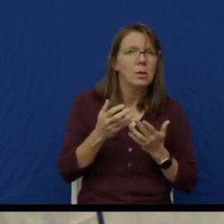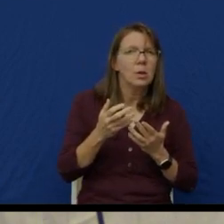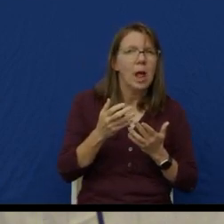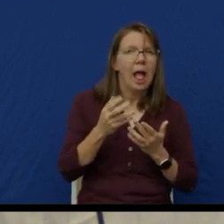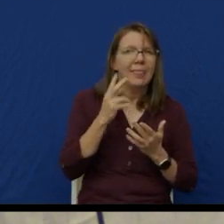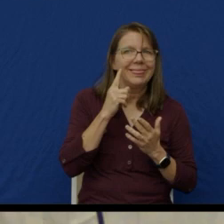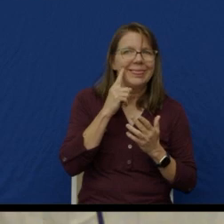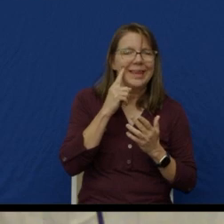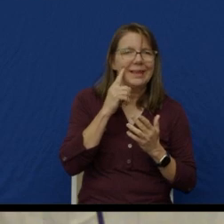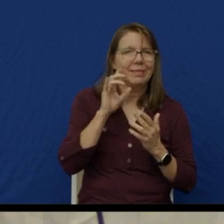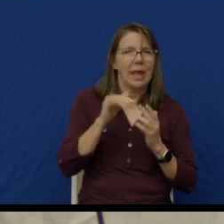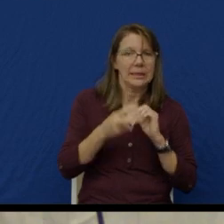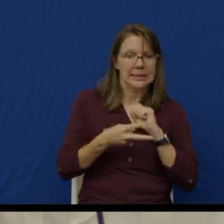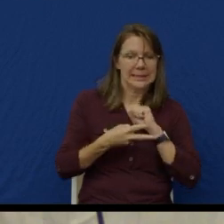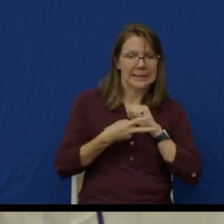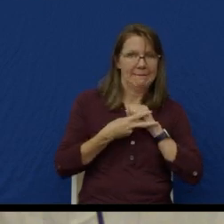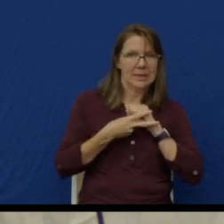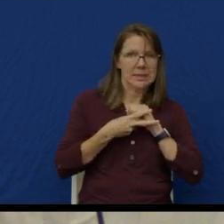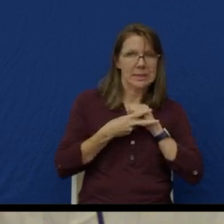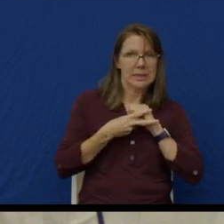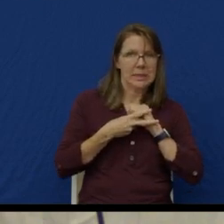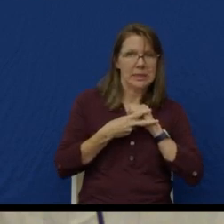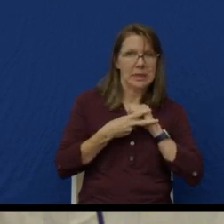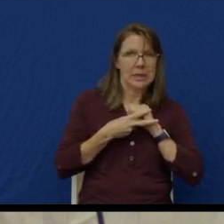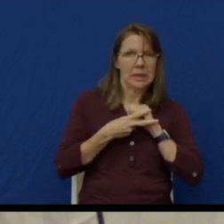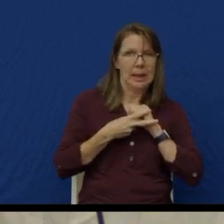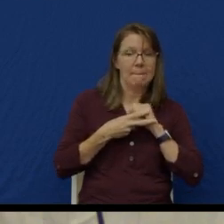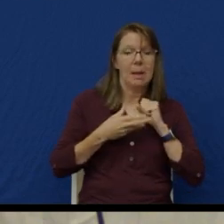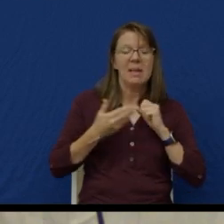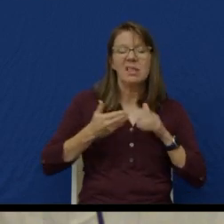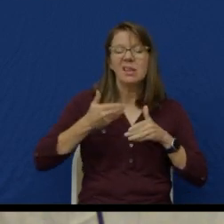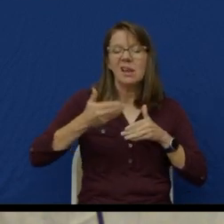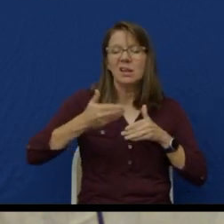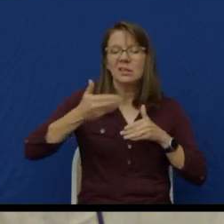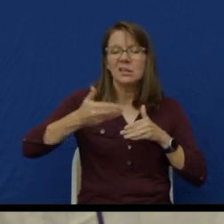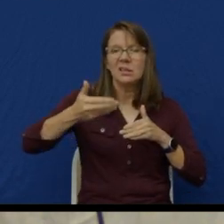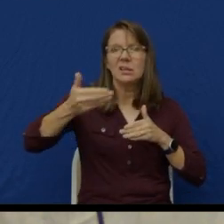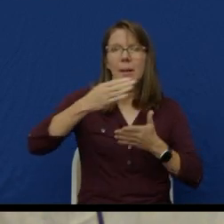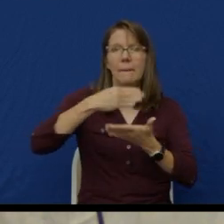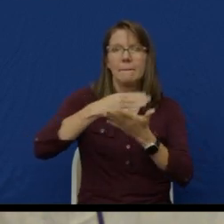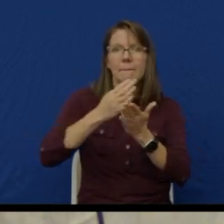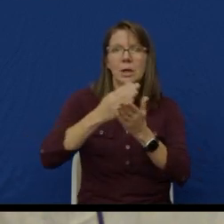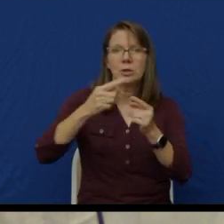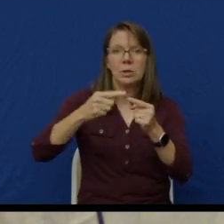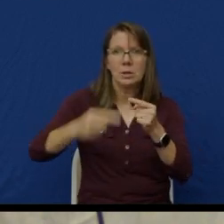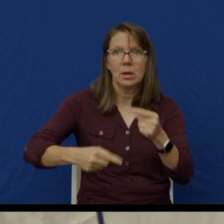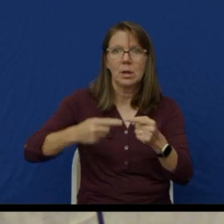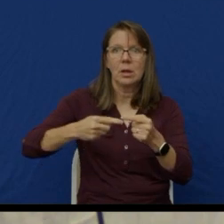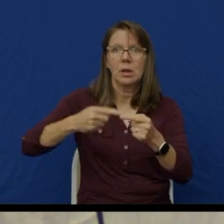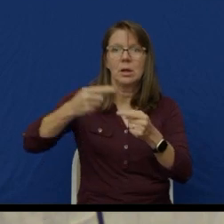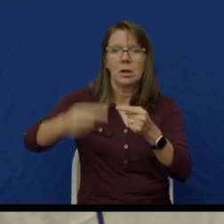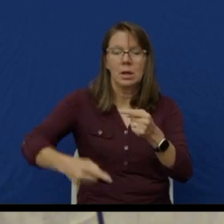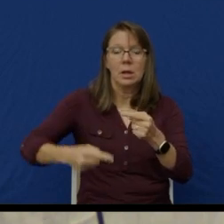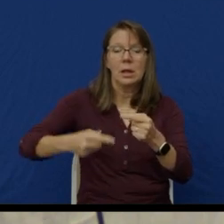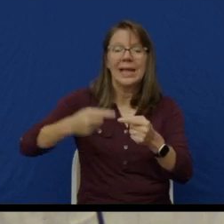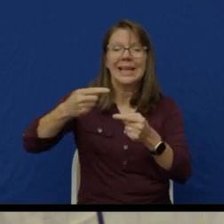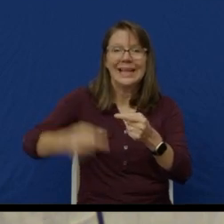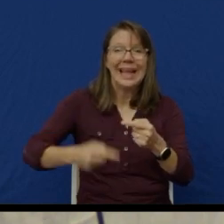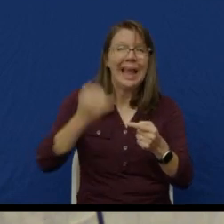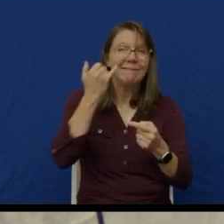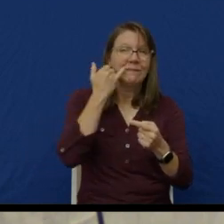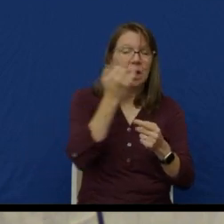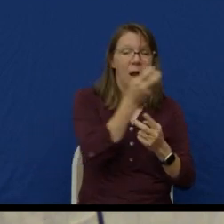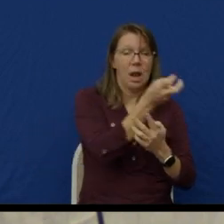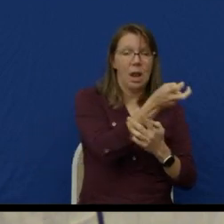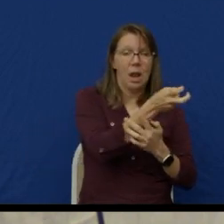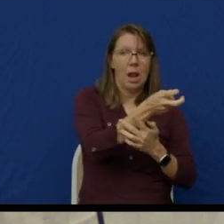savings, so that, in the next couple of budget cycles, if that transition is a little more bumpy than we think it might be, they